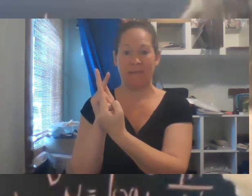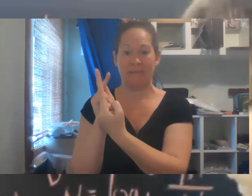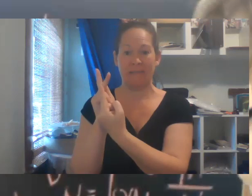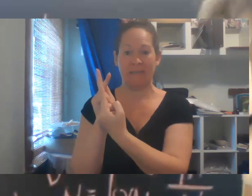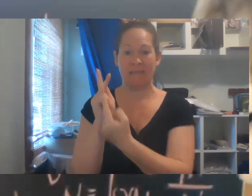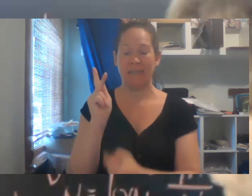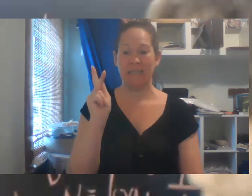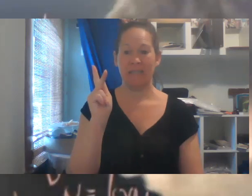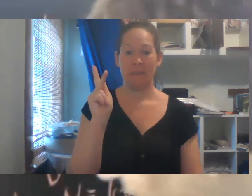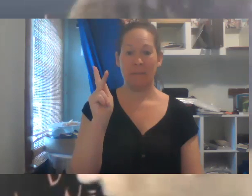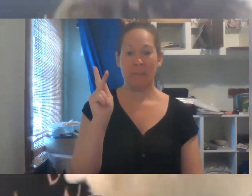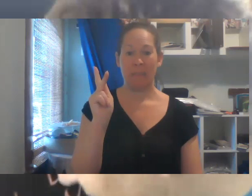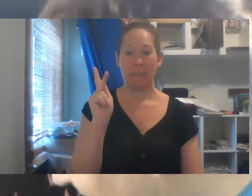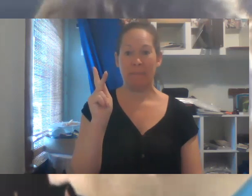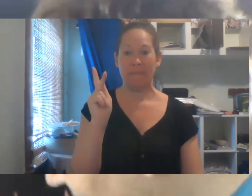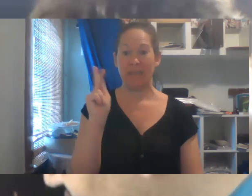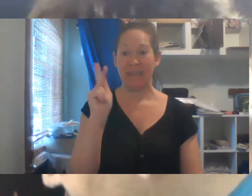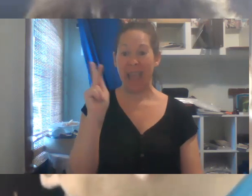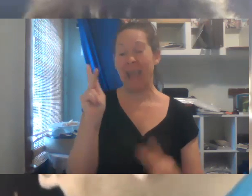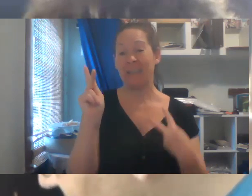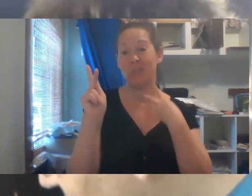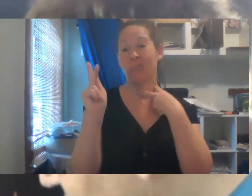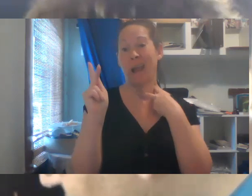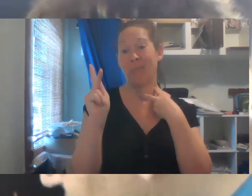k is trapped upstairs.